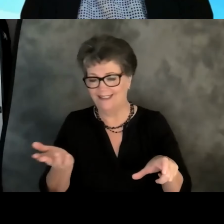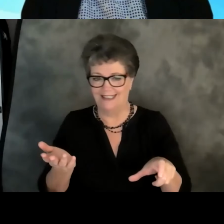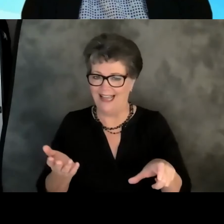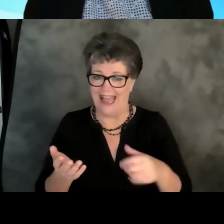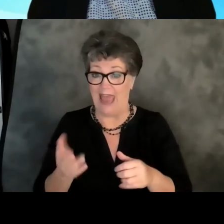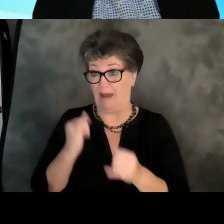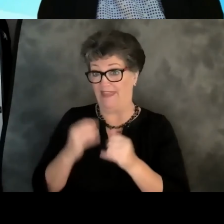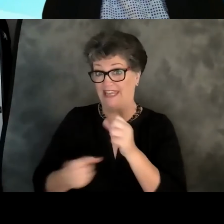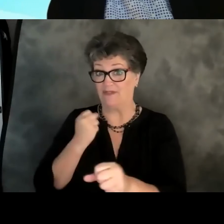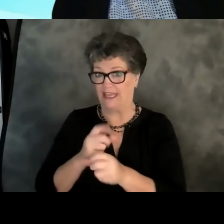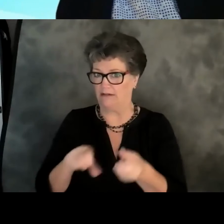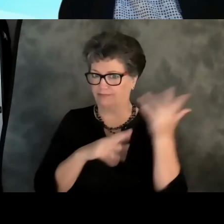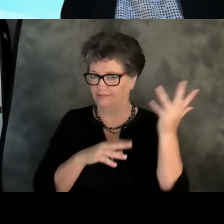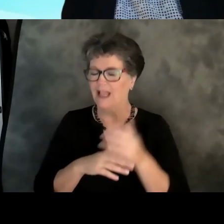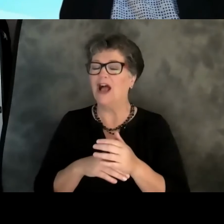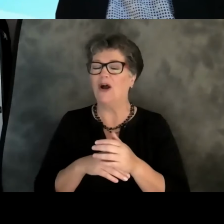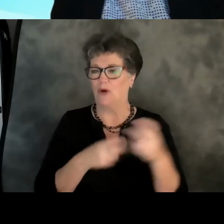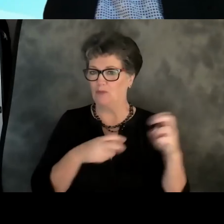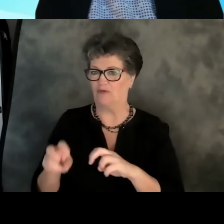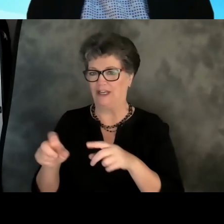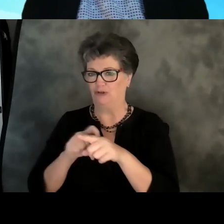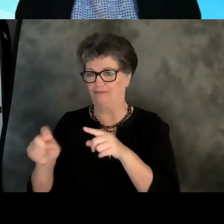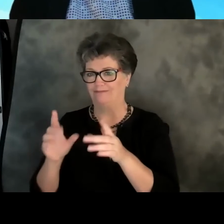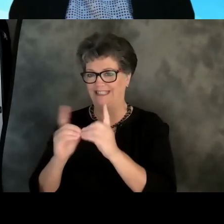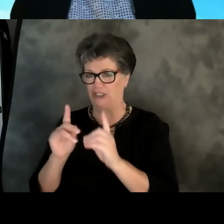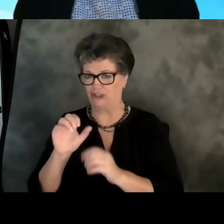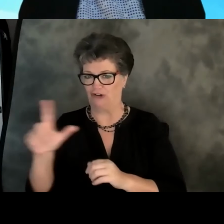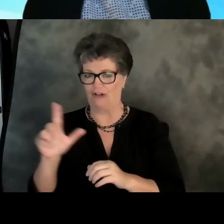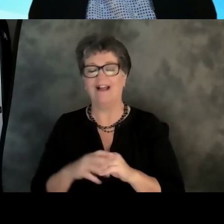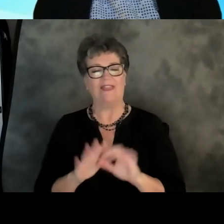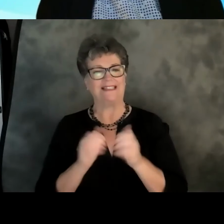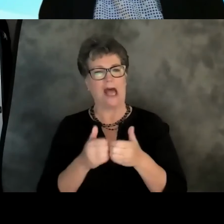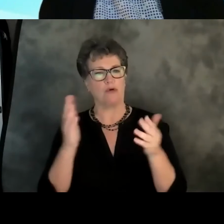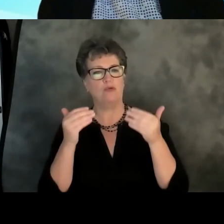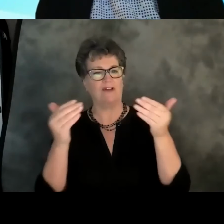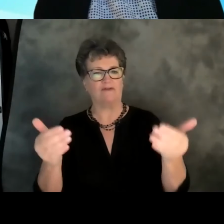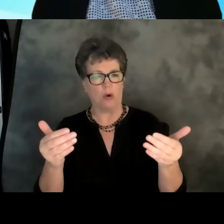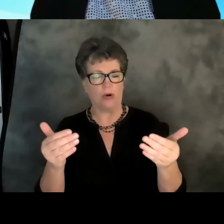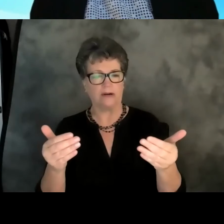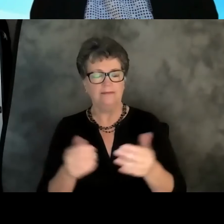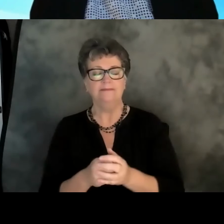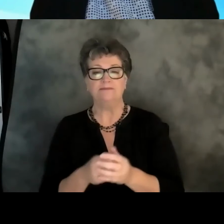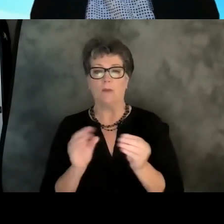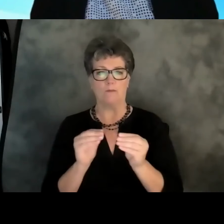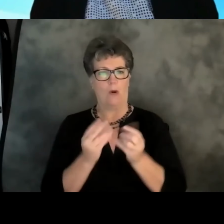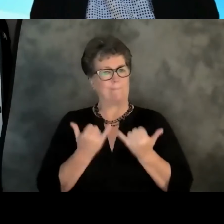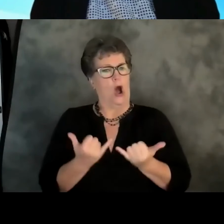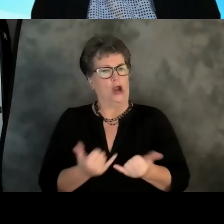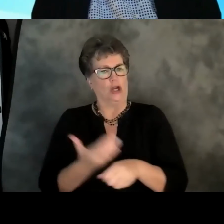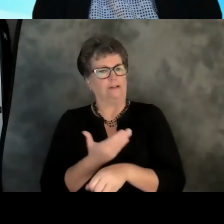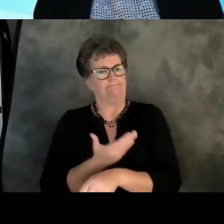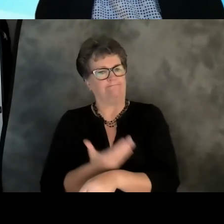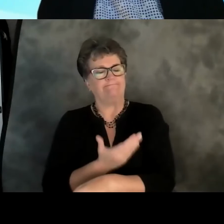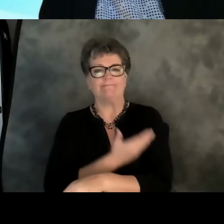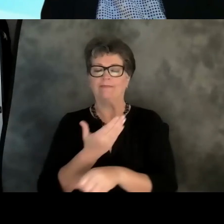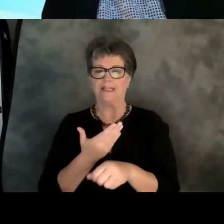end of this year, we are moving to, and that's just one example of how we are moving forward, moving to more modern and streamlined